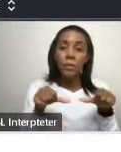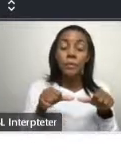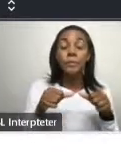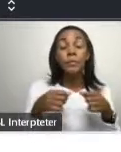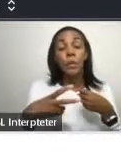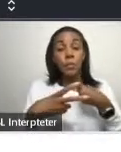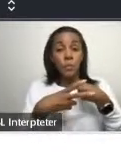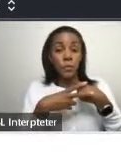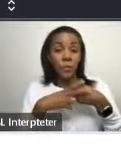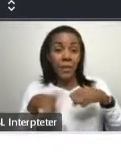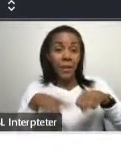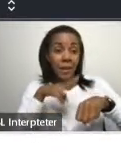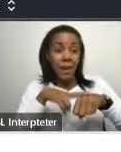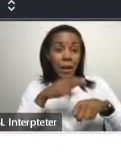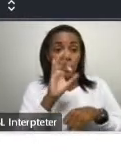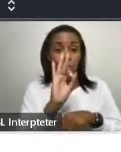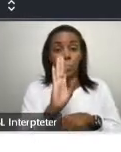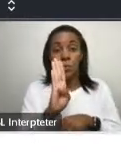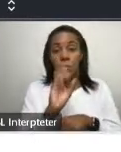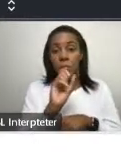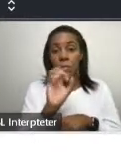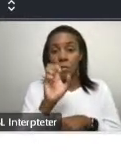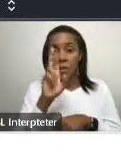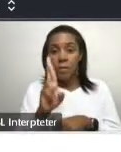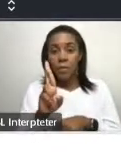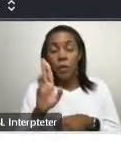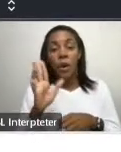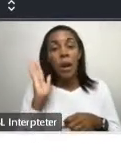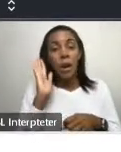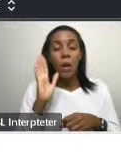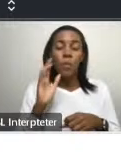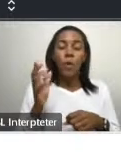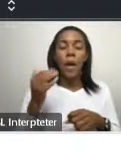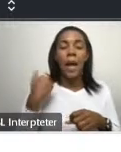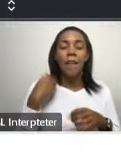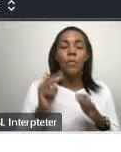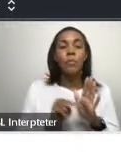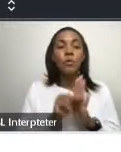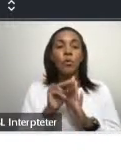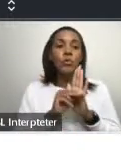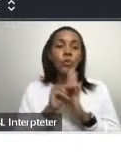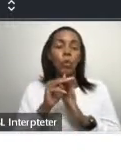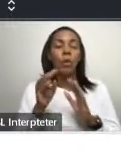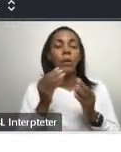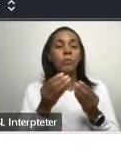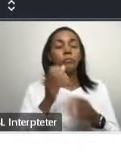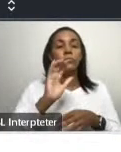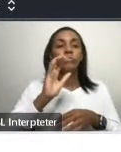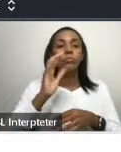preserve natural buffers and also enhance buffers with mature landscaping and screening. Next slide, please.